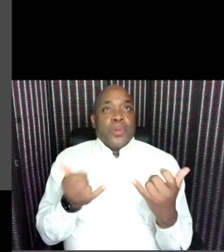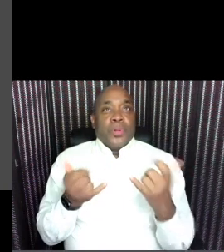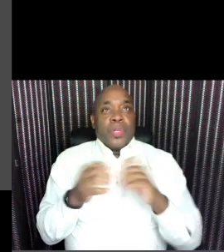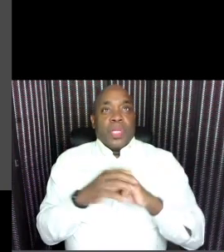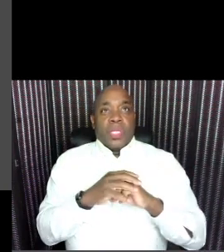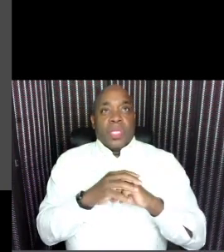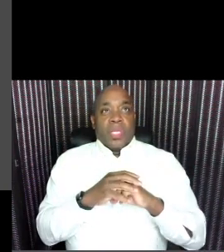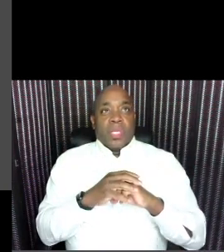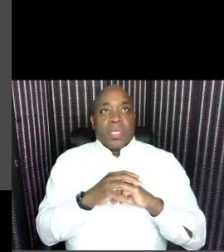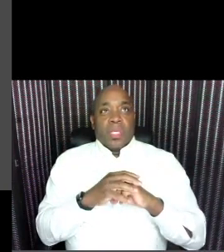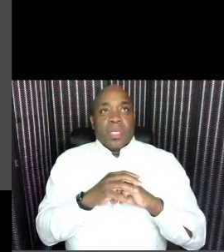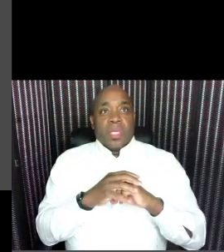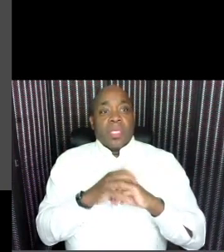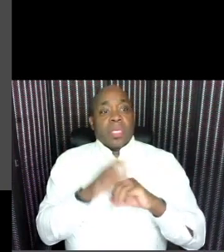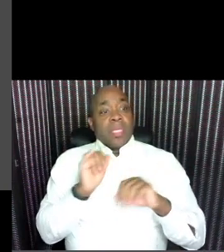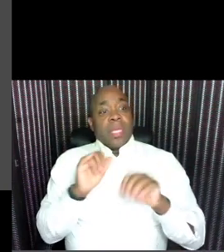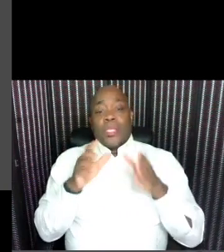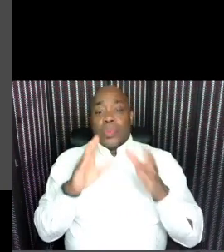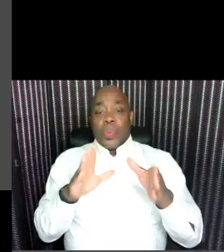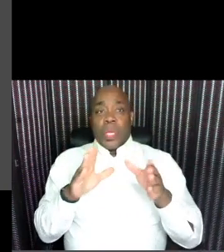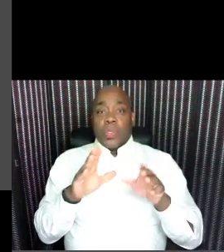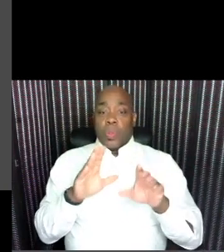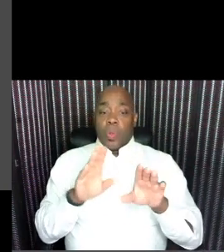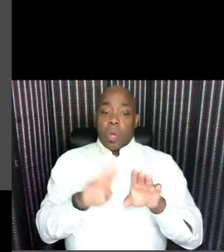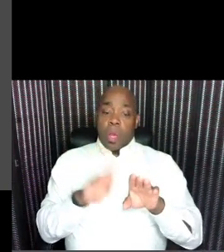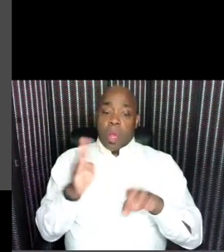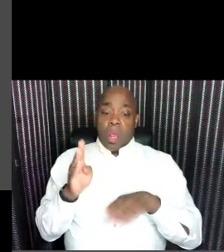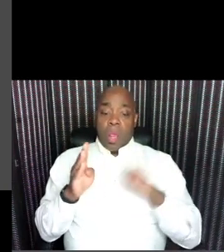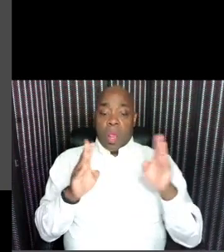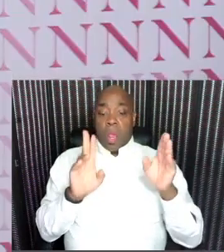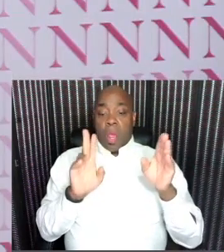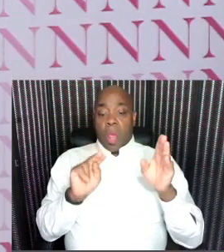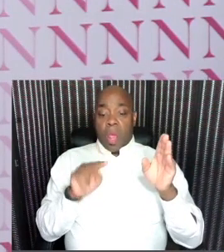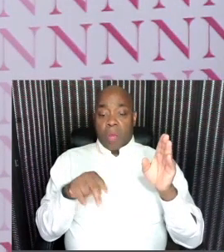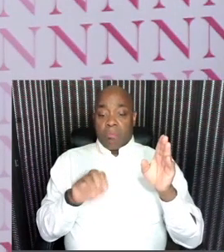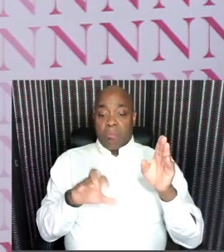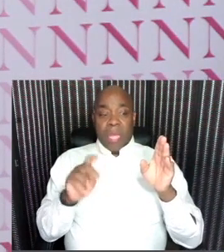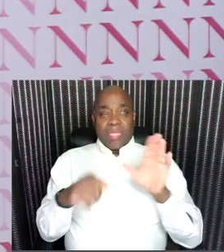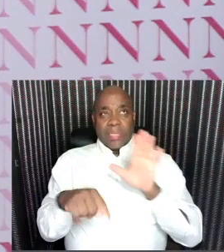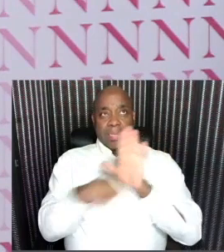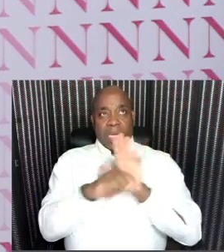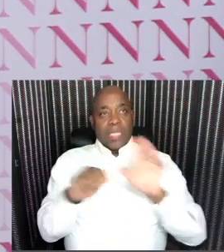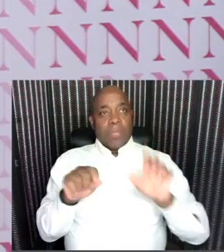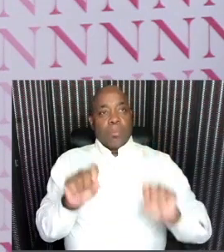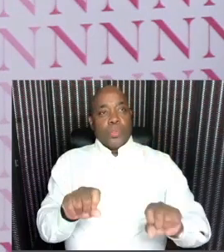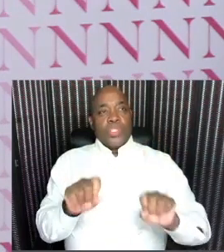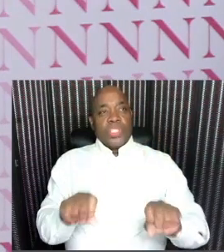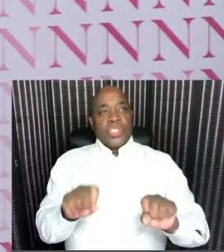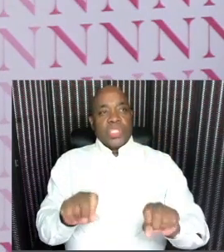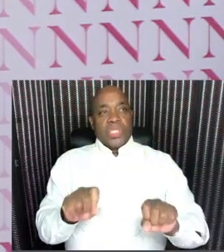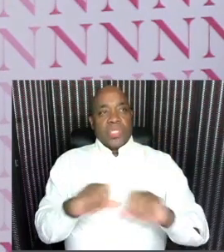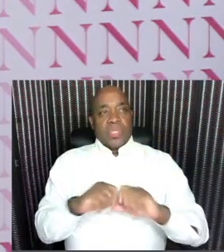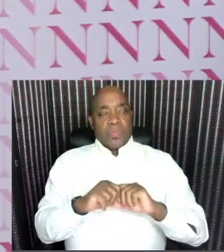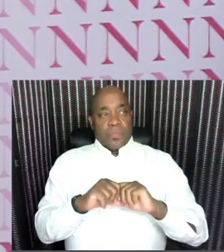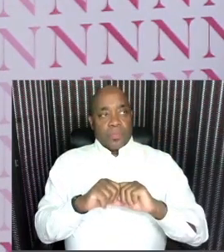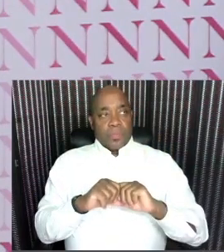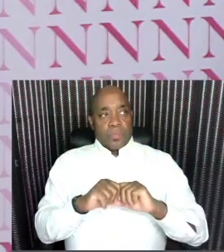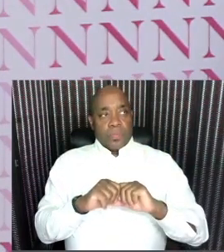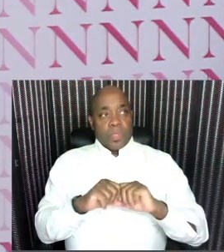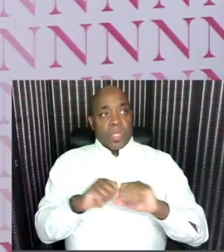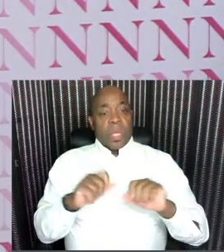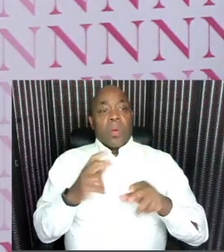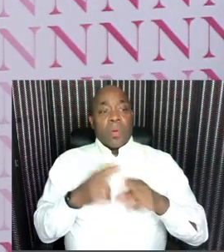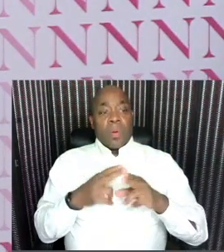to unpack its negative potentialities. I also call attention to Kodjo Oshun because of his